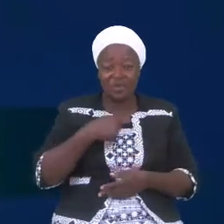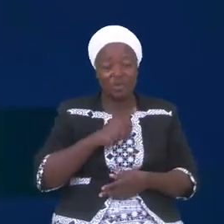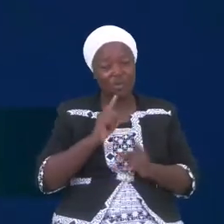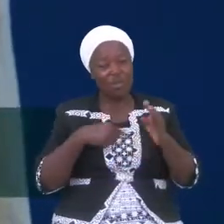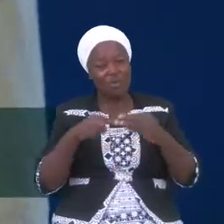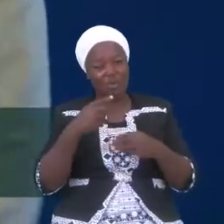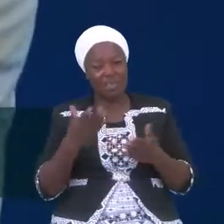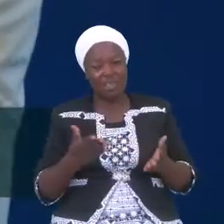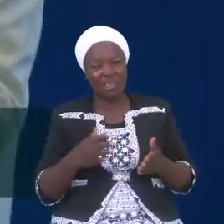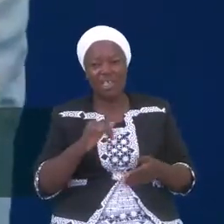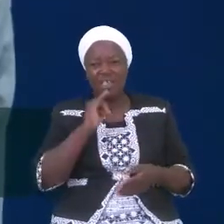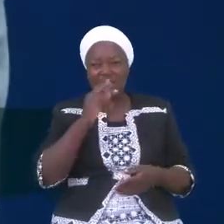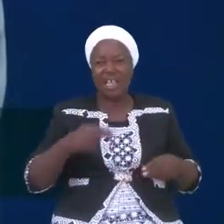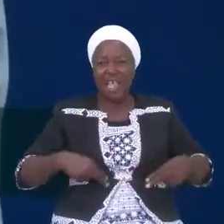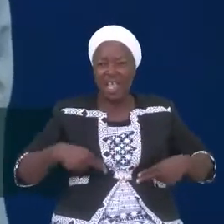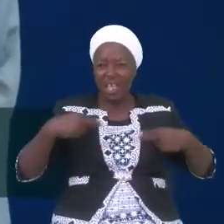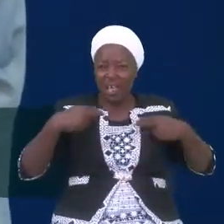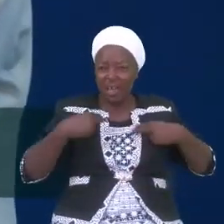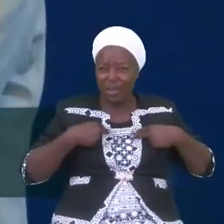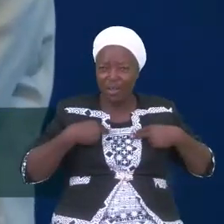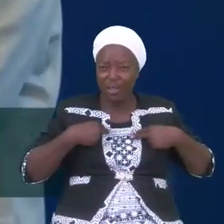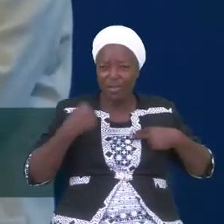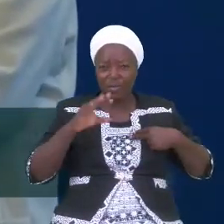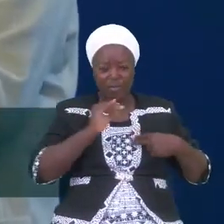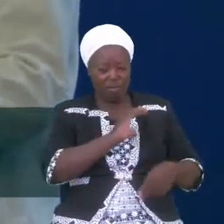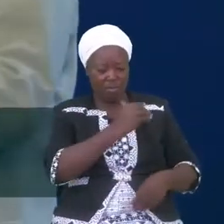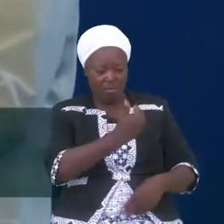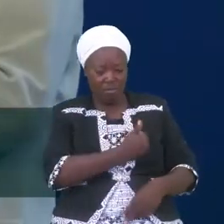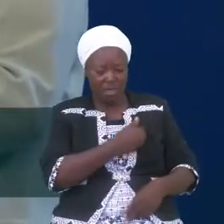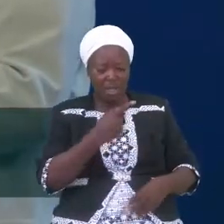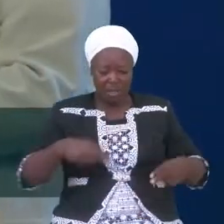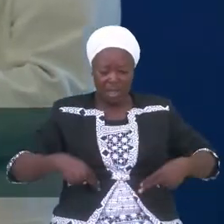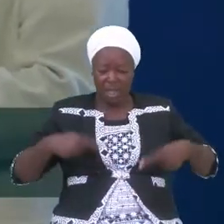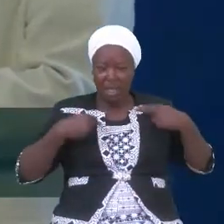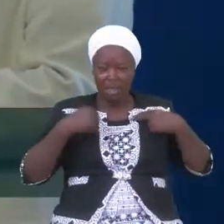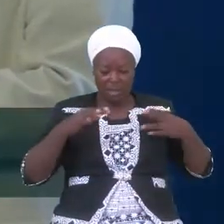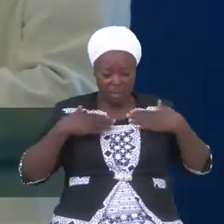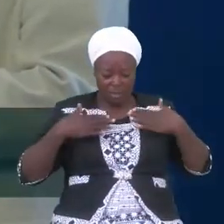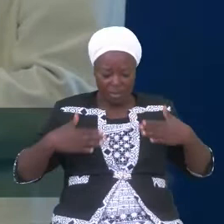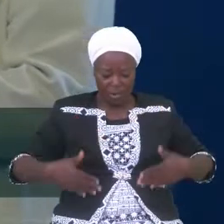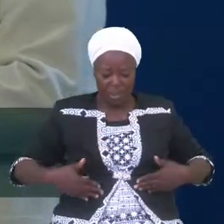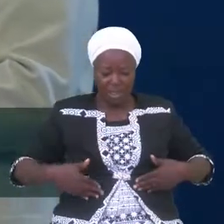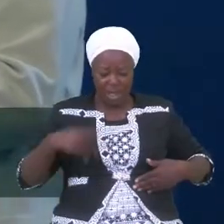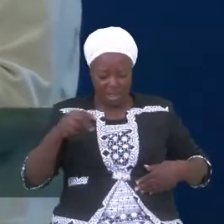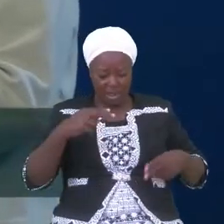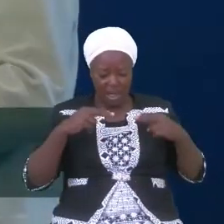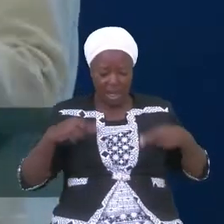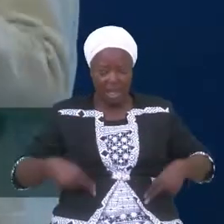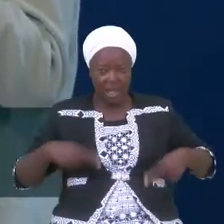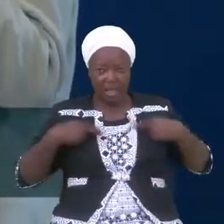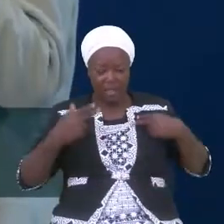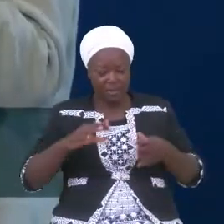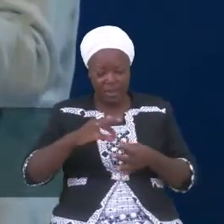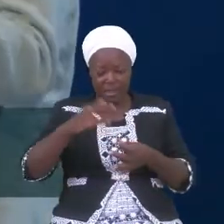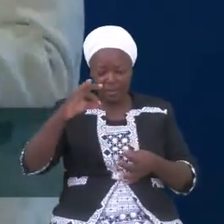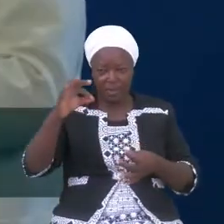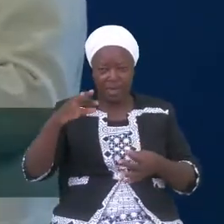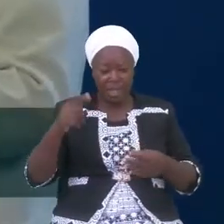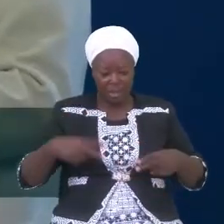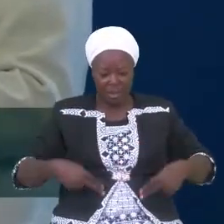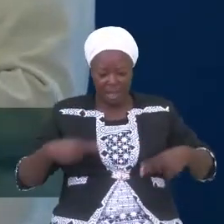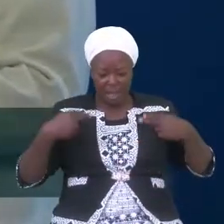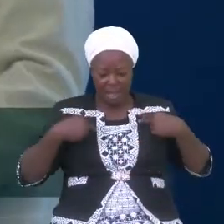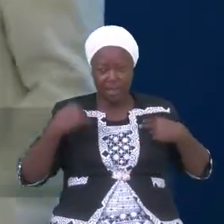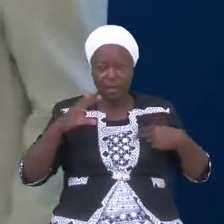true. The health of the soul, the health of the spirit, the health of